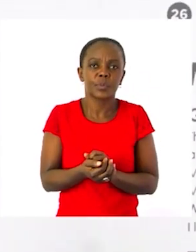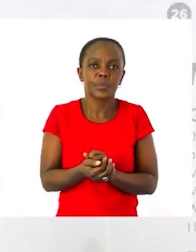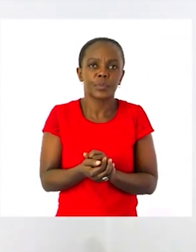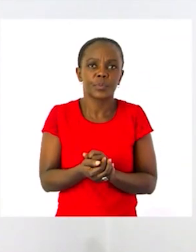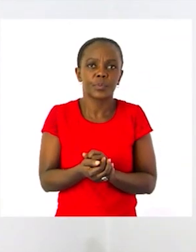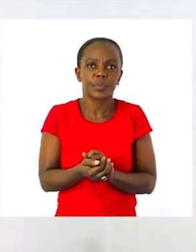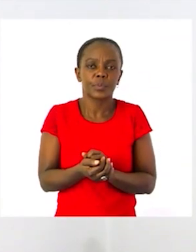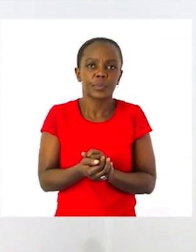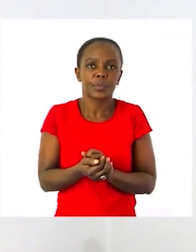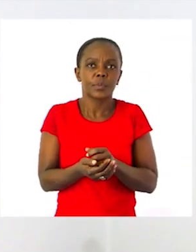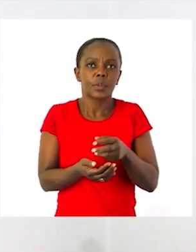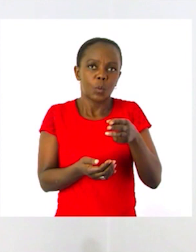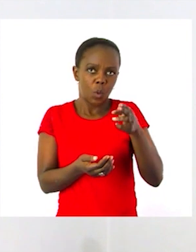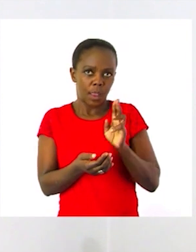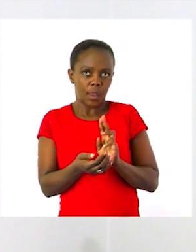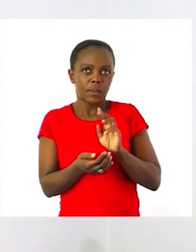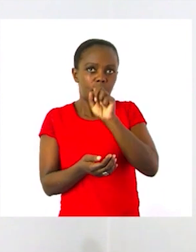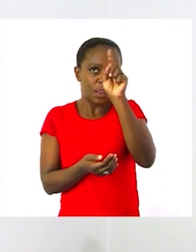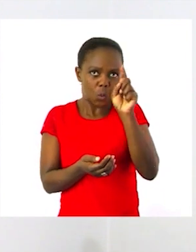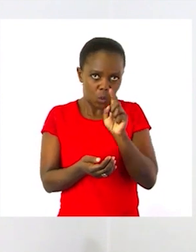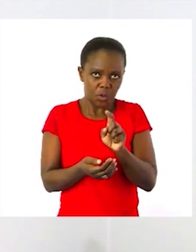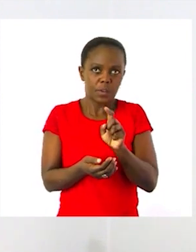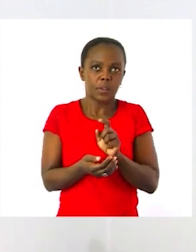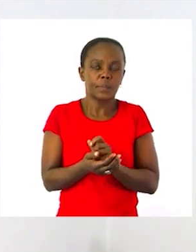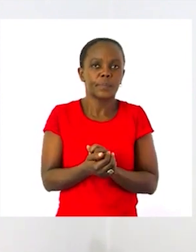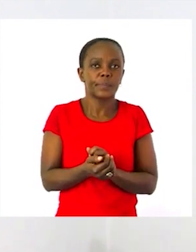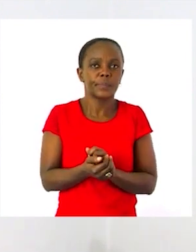times and then answer the questions.